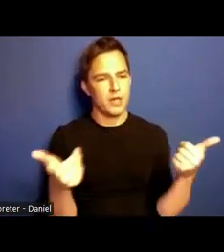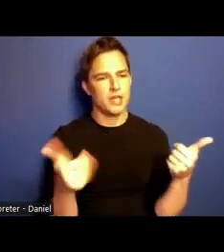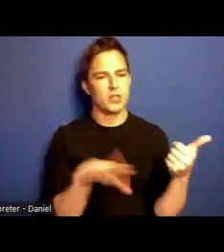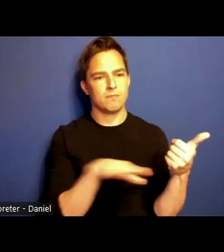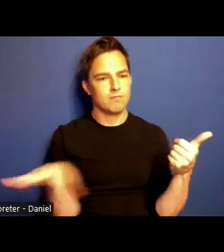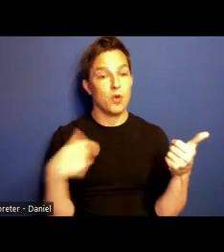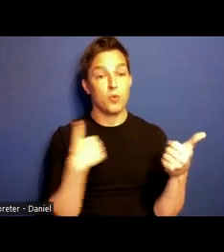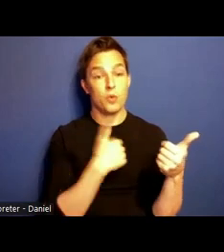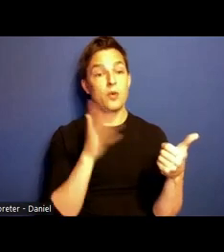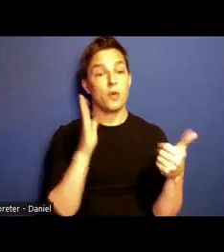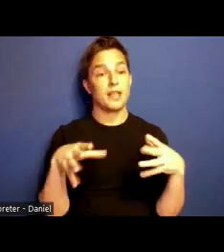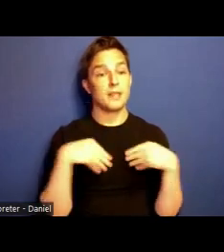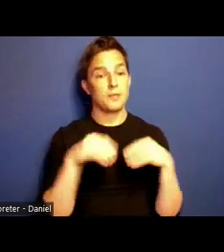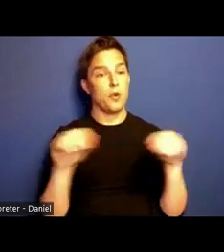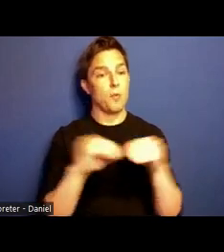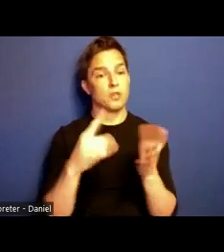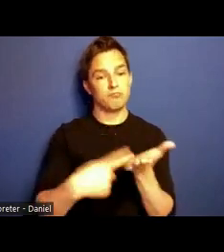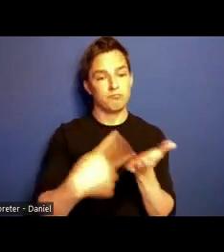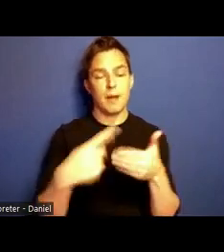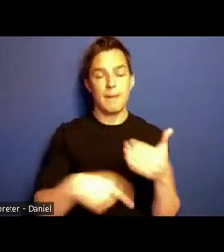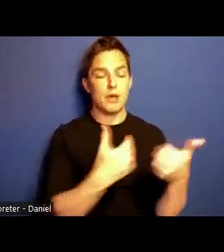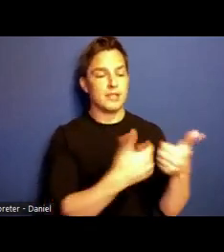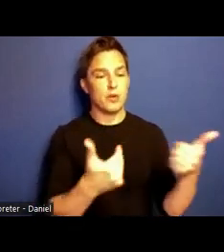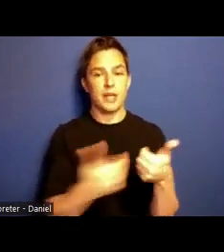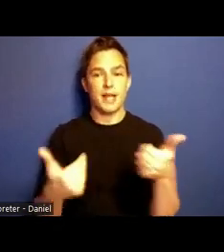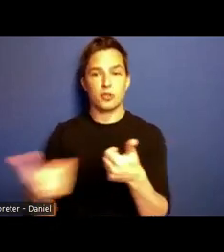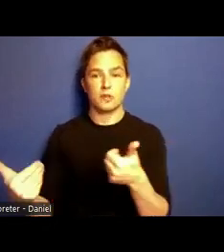will accept no more discussion of segregation.